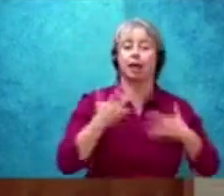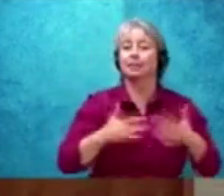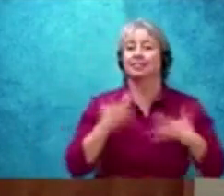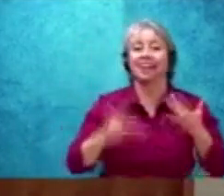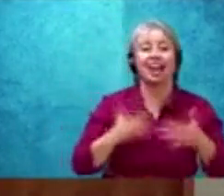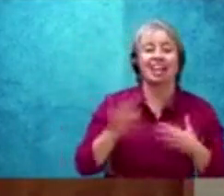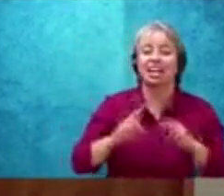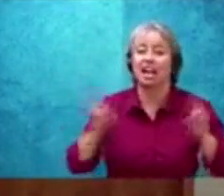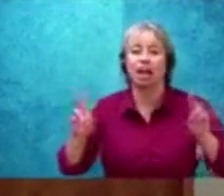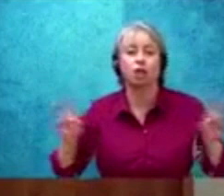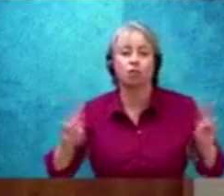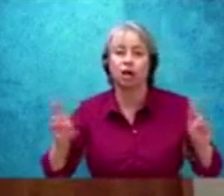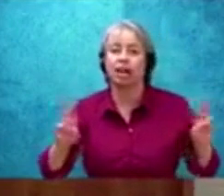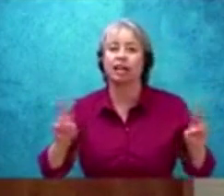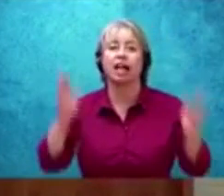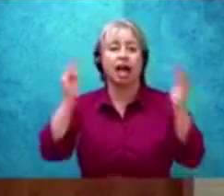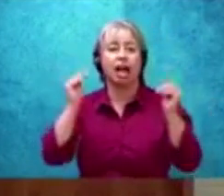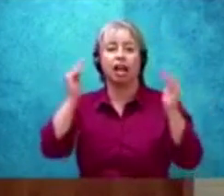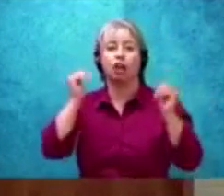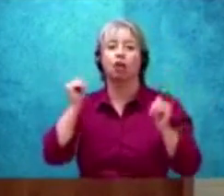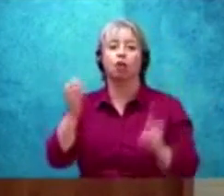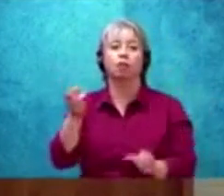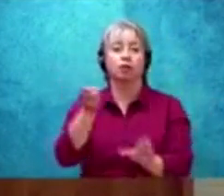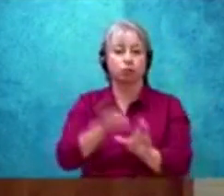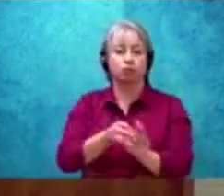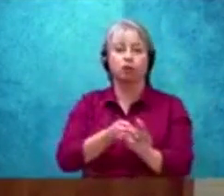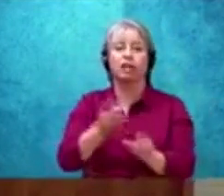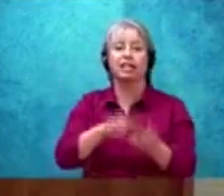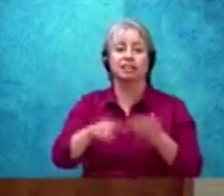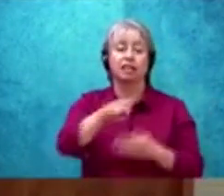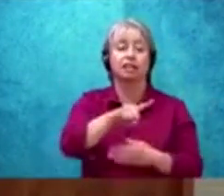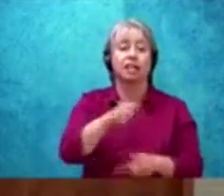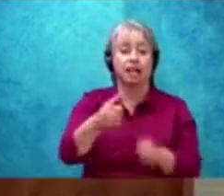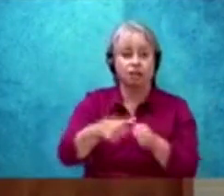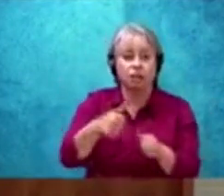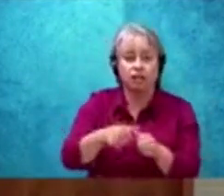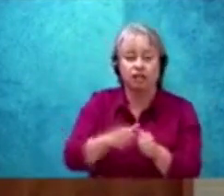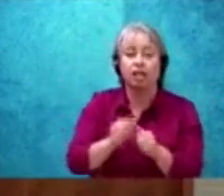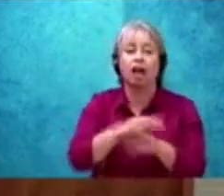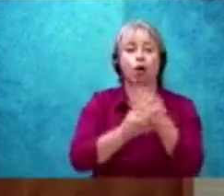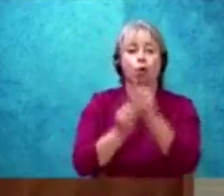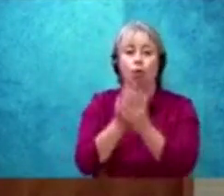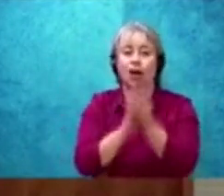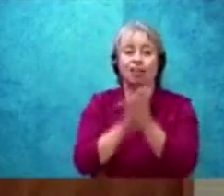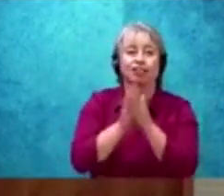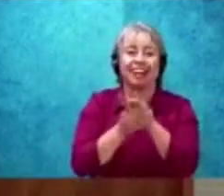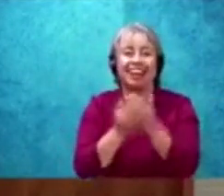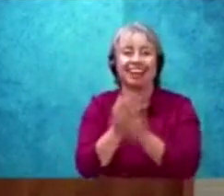And I hope that you will join us again next week. Remember, wash your hands.